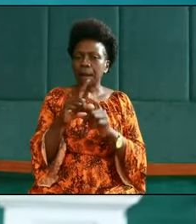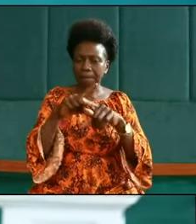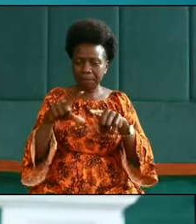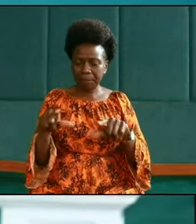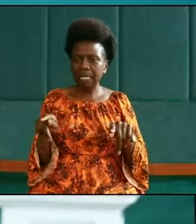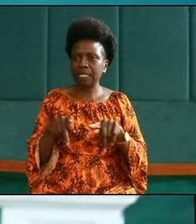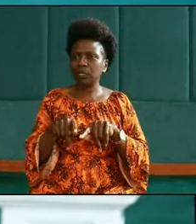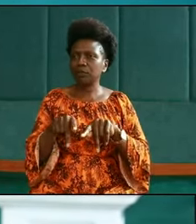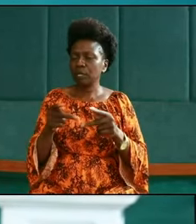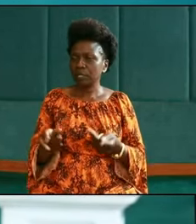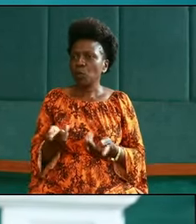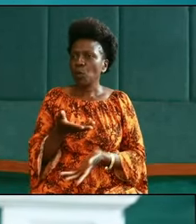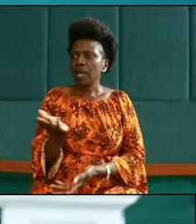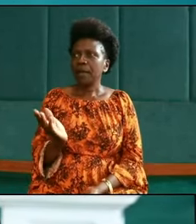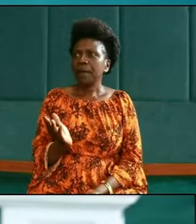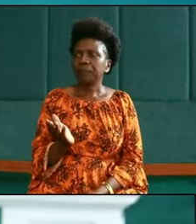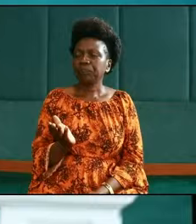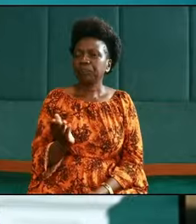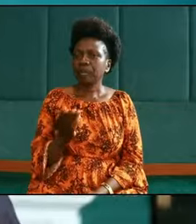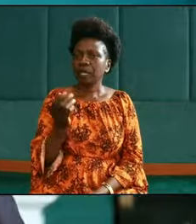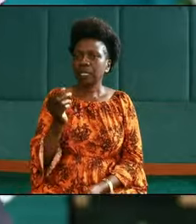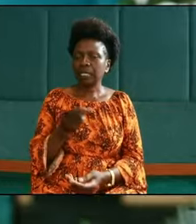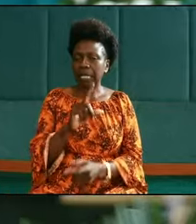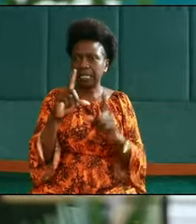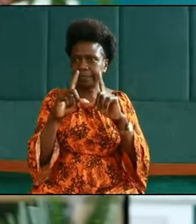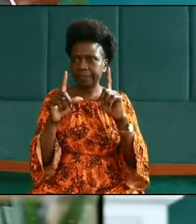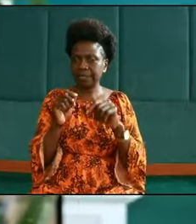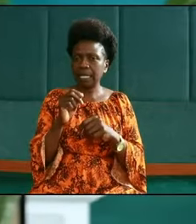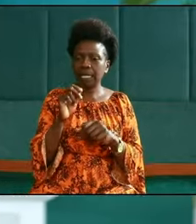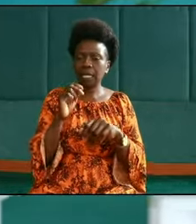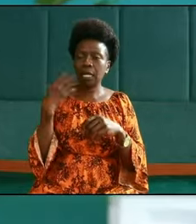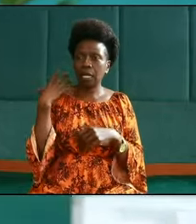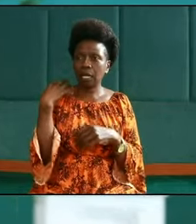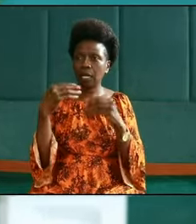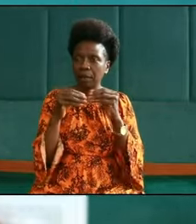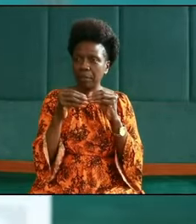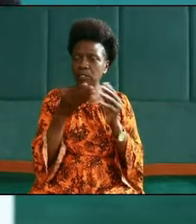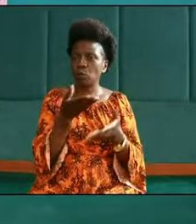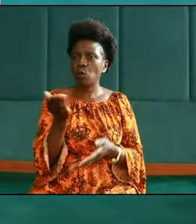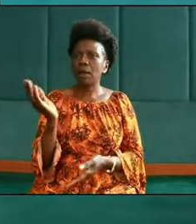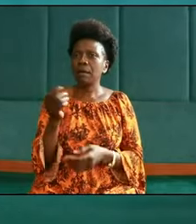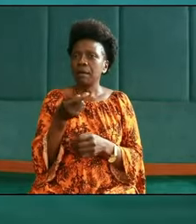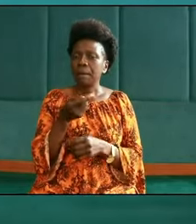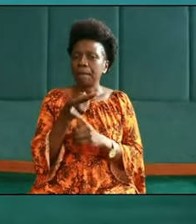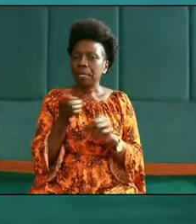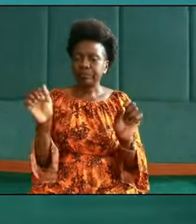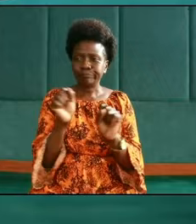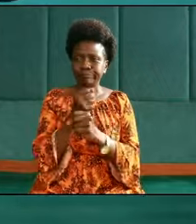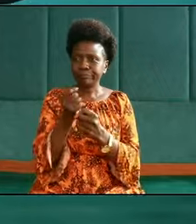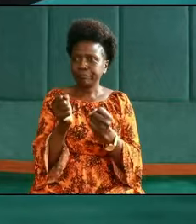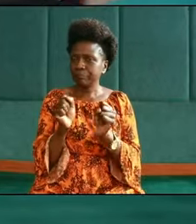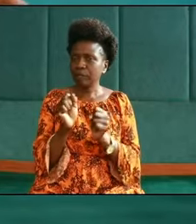place where the tickets numbers were. But they could not. They